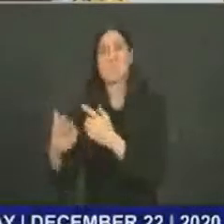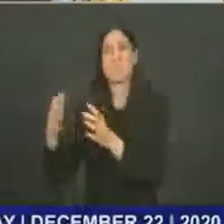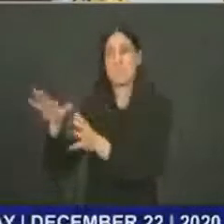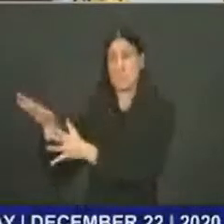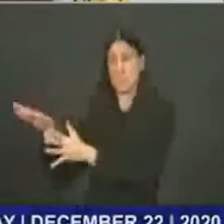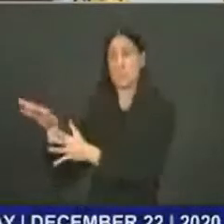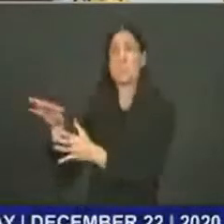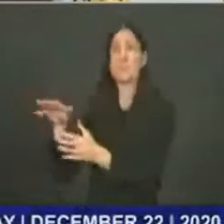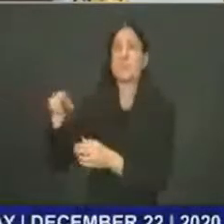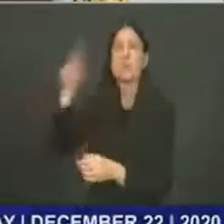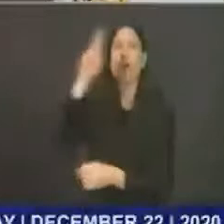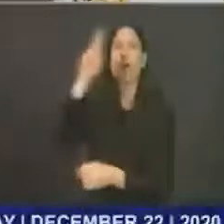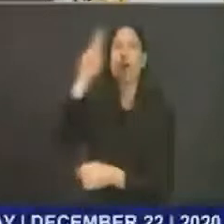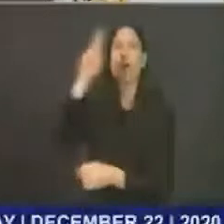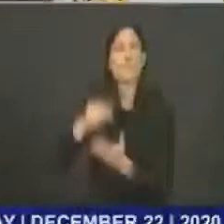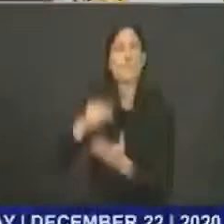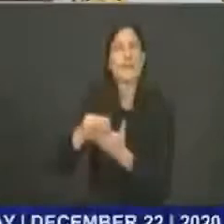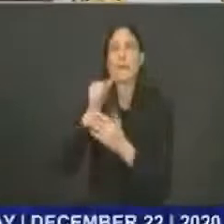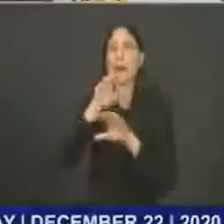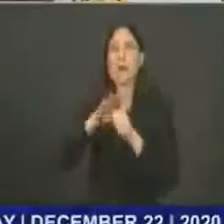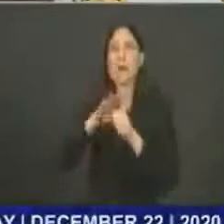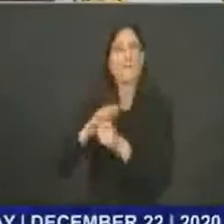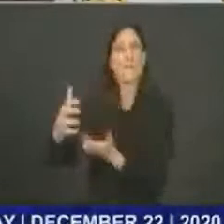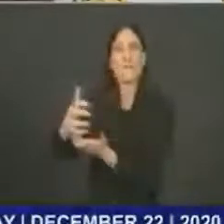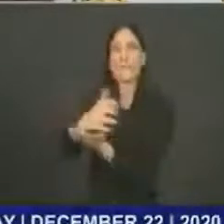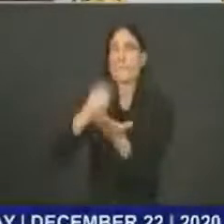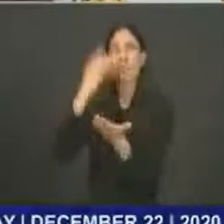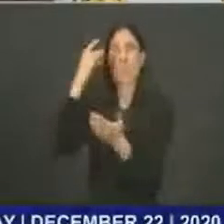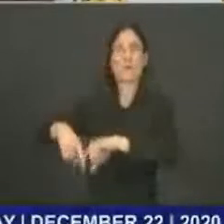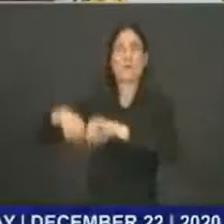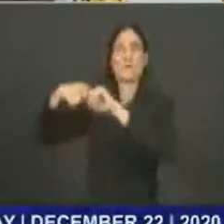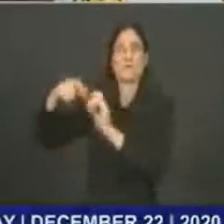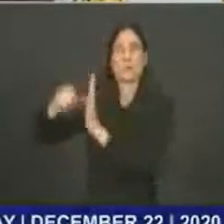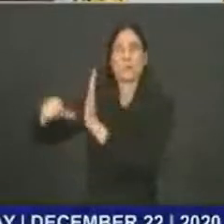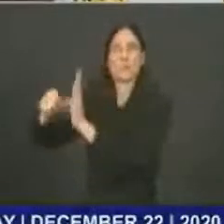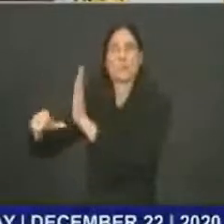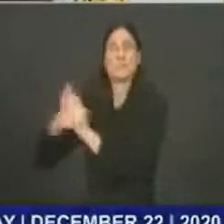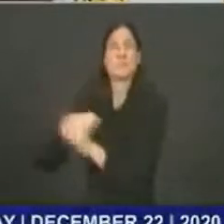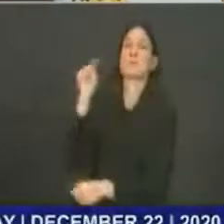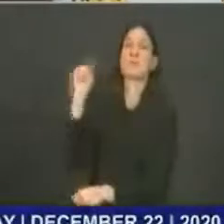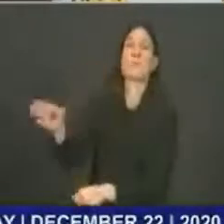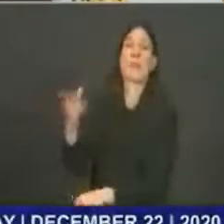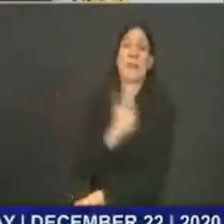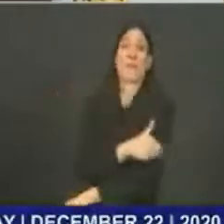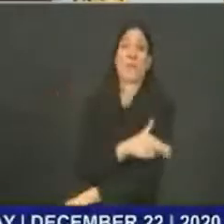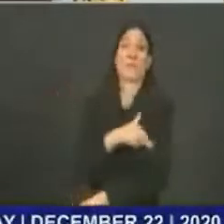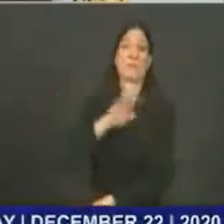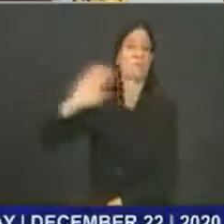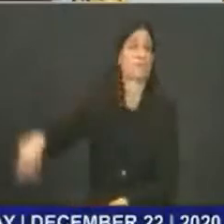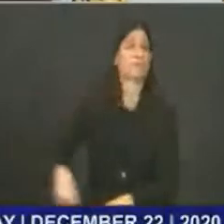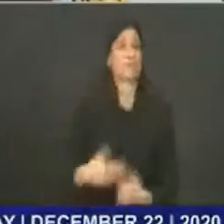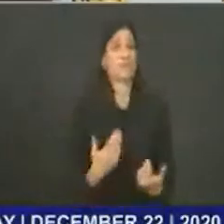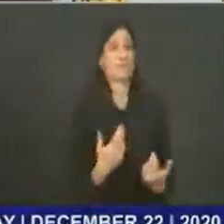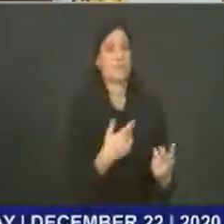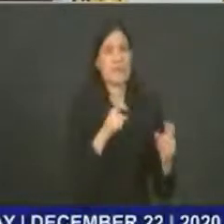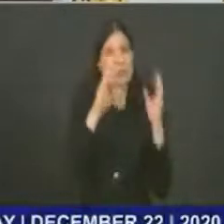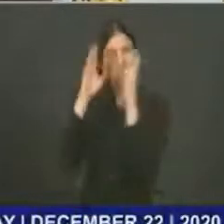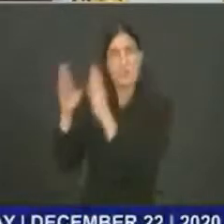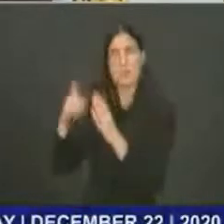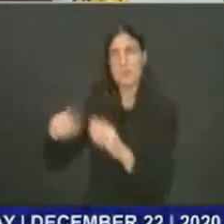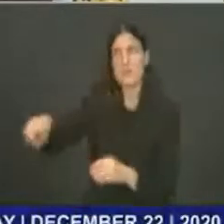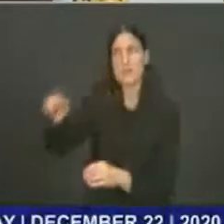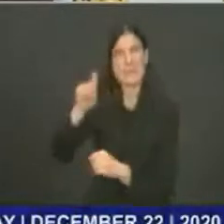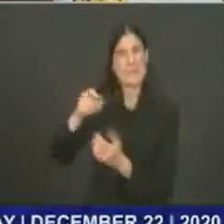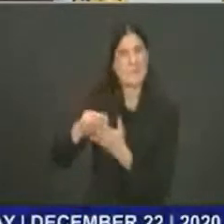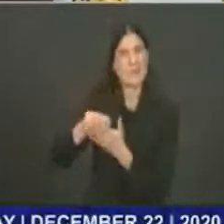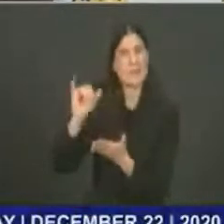And we can't afford for our hospitals in the middle of a public health crisis to go out of business. Also, they are our two biggest employers. Lifespan, I